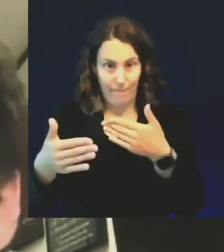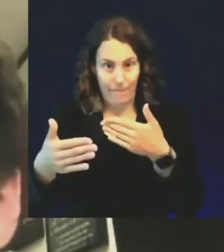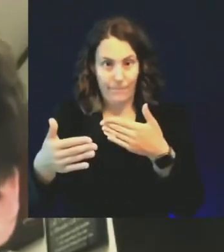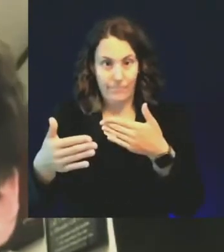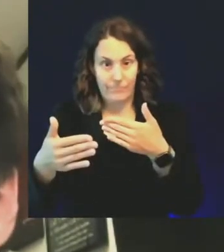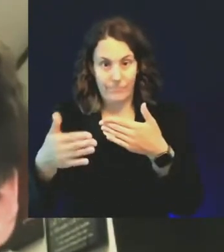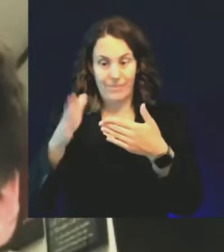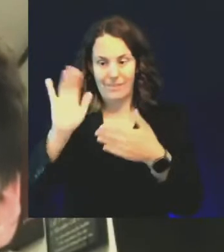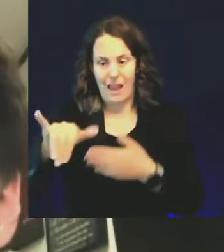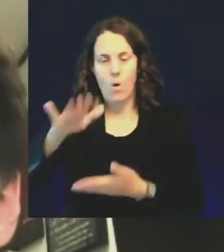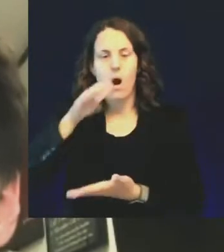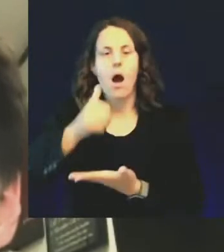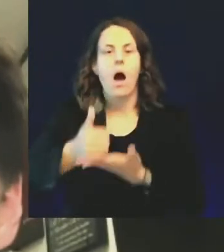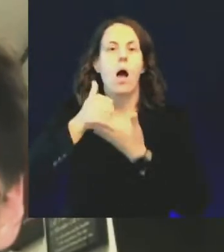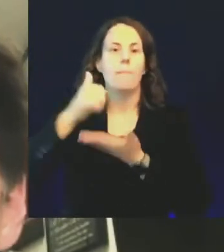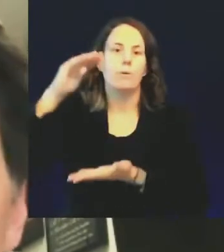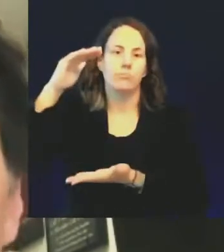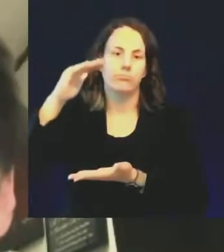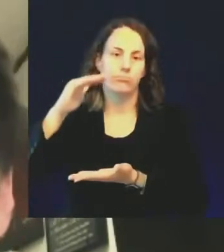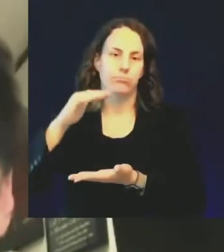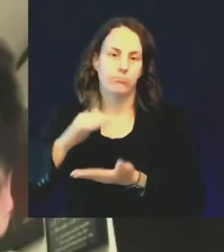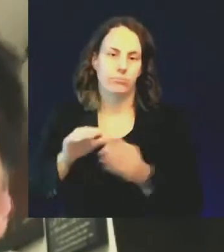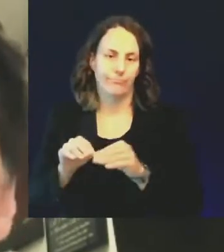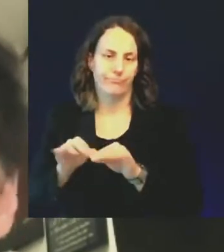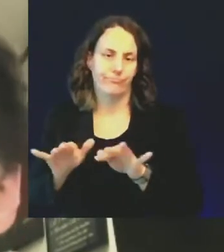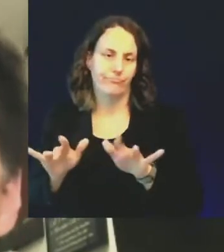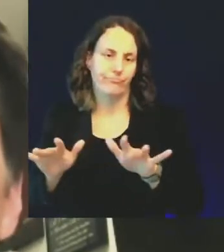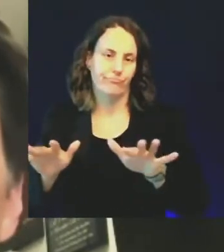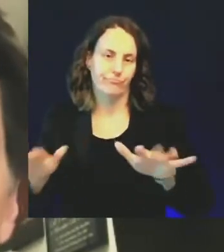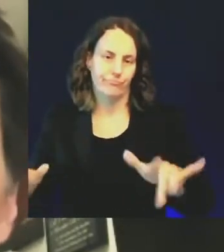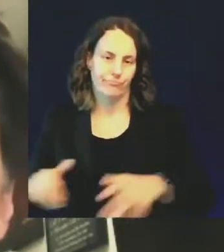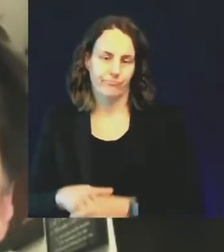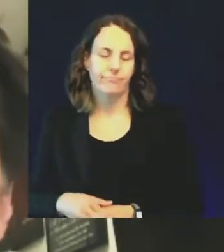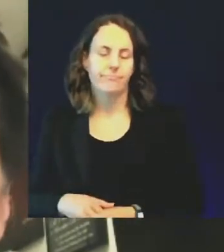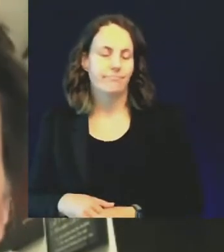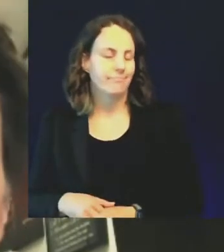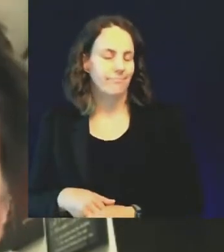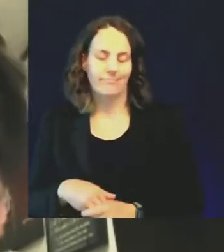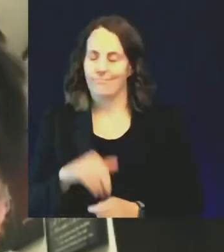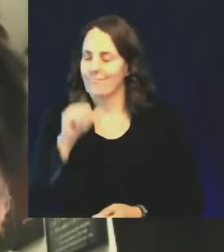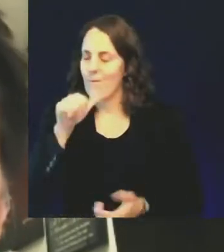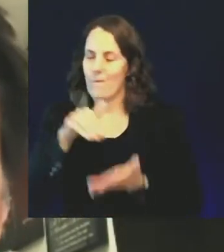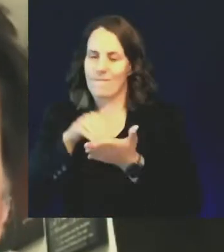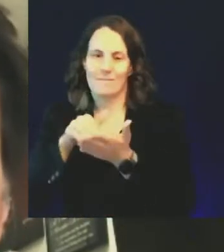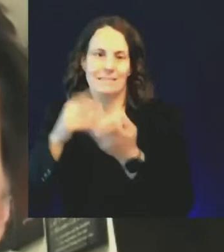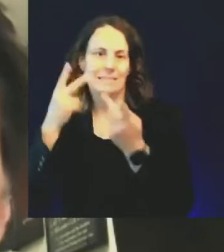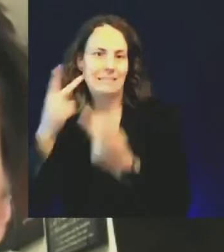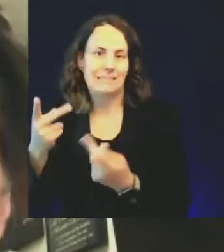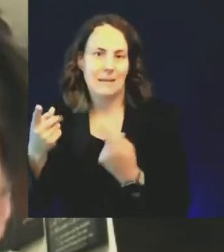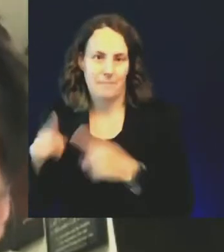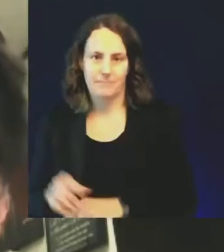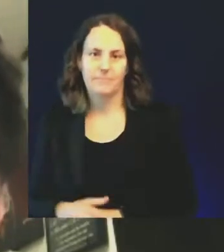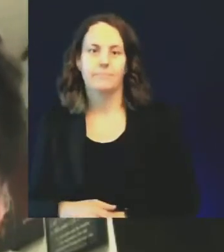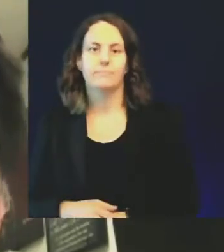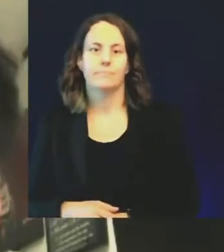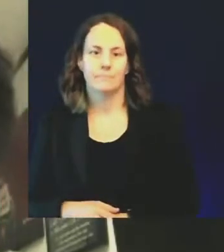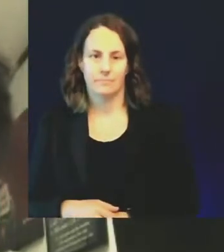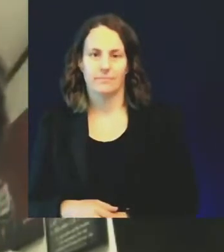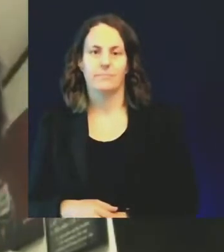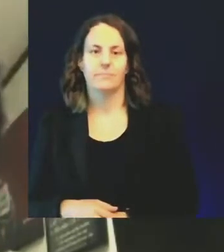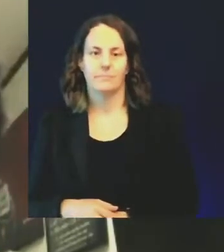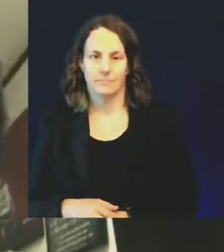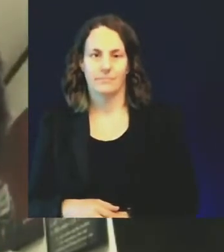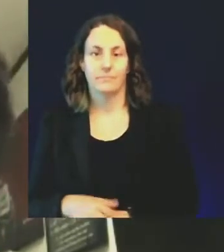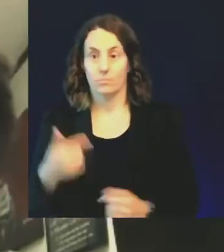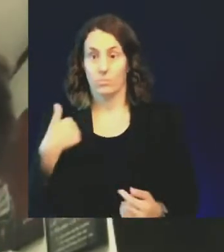is a good, that is good evidence, a strong lesson that we learned in this first year of the pandemic, which was welcome